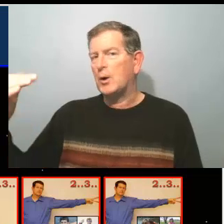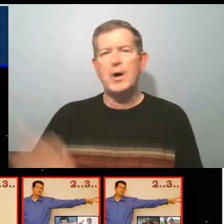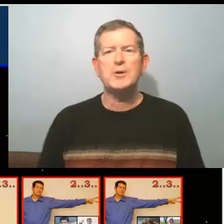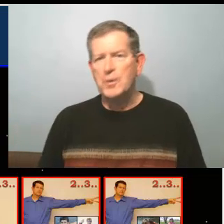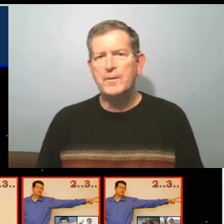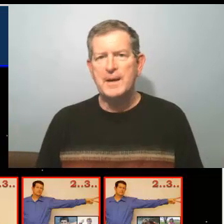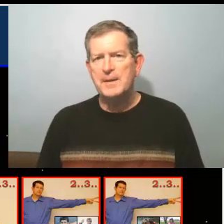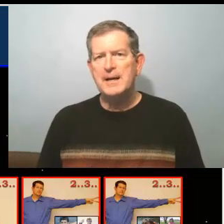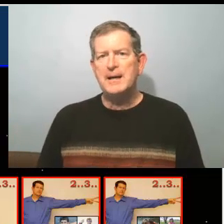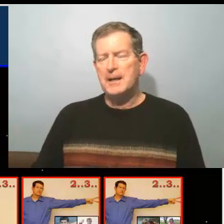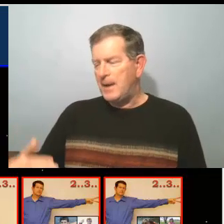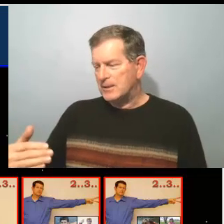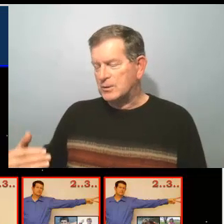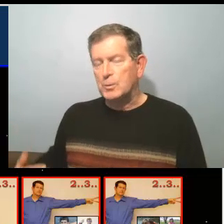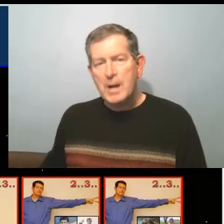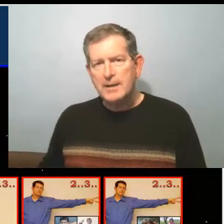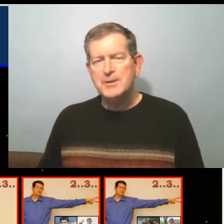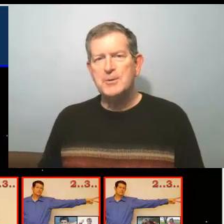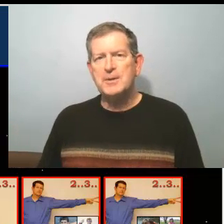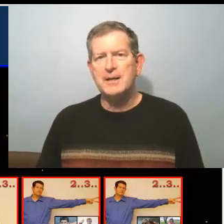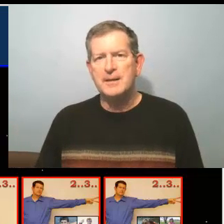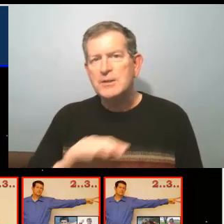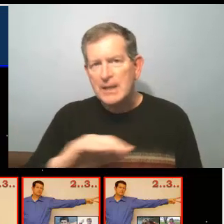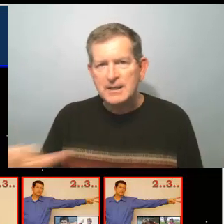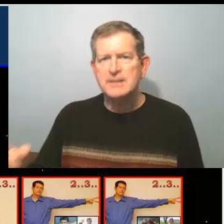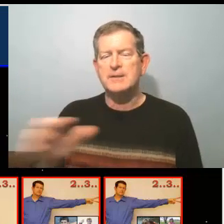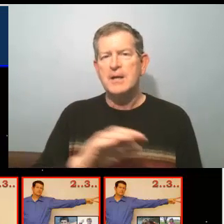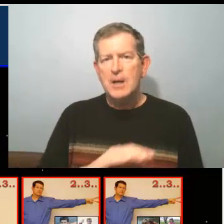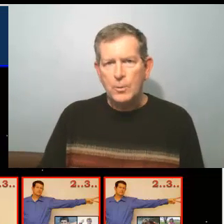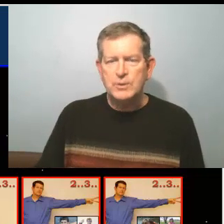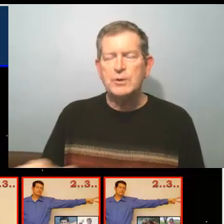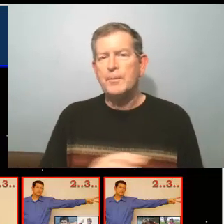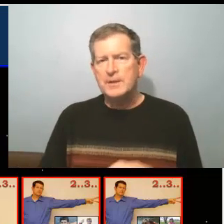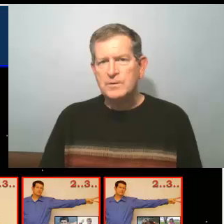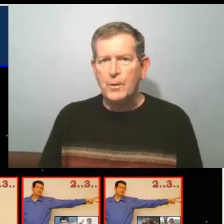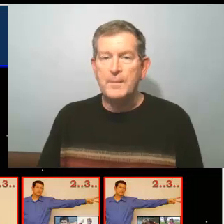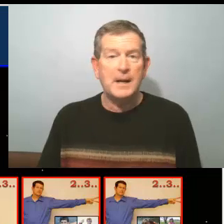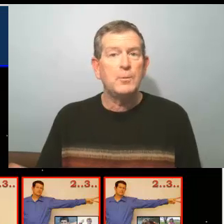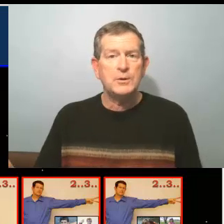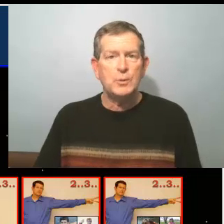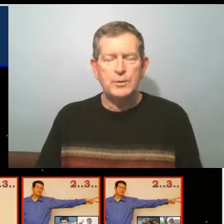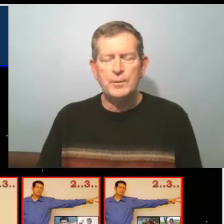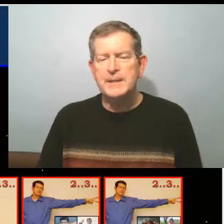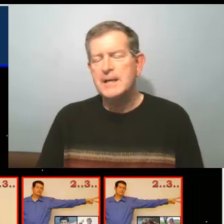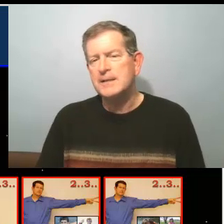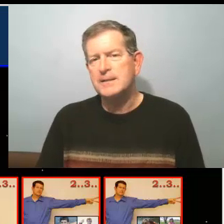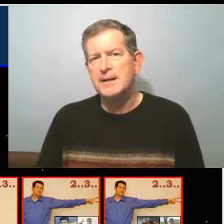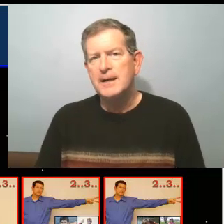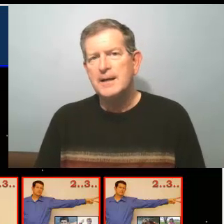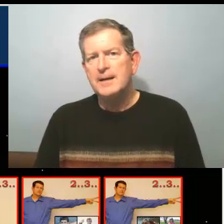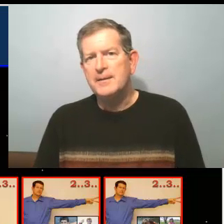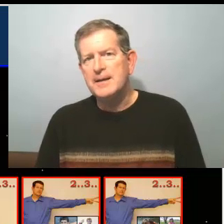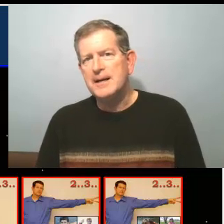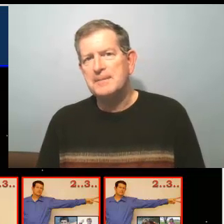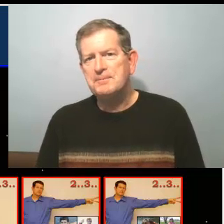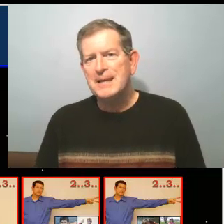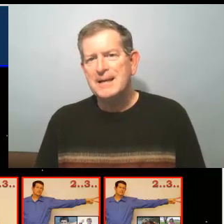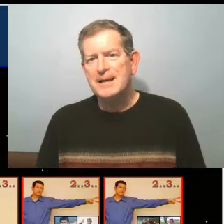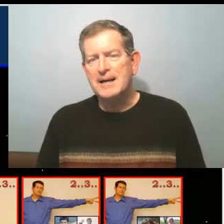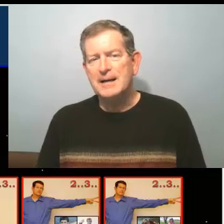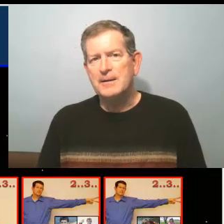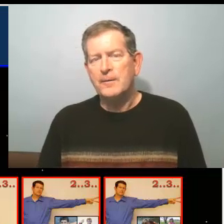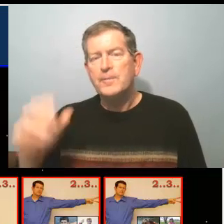very easy to gloss over them and pass directly to the sentences which you must form and on which you'll be tested.